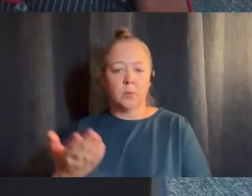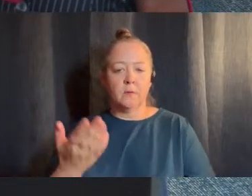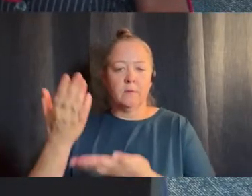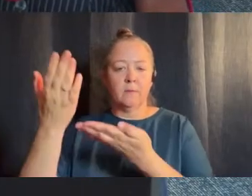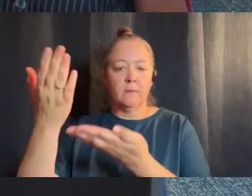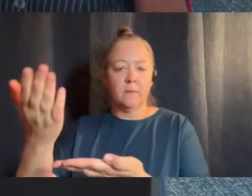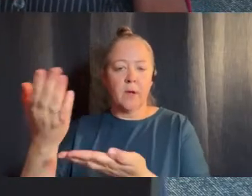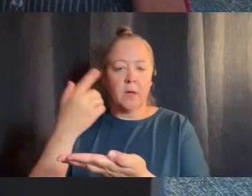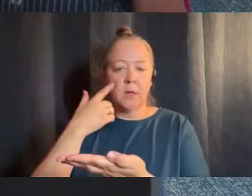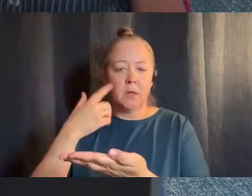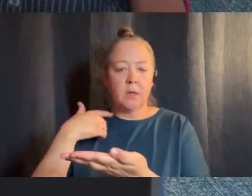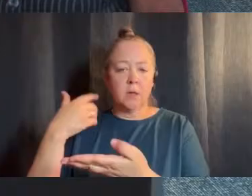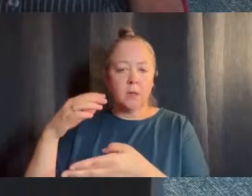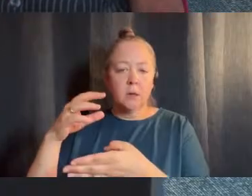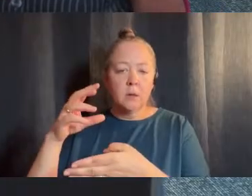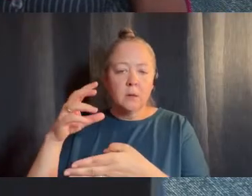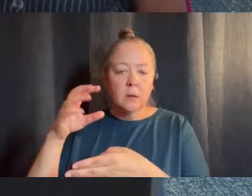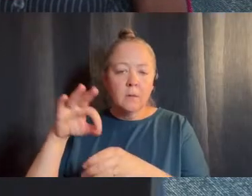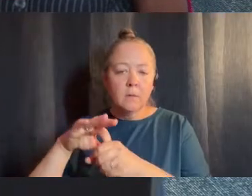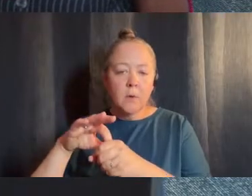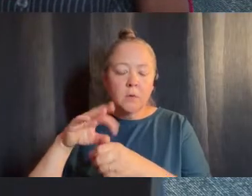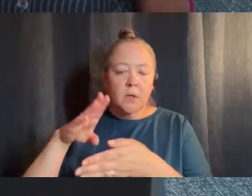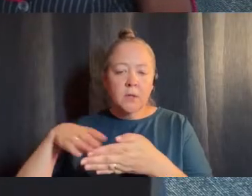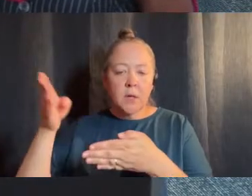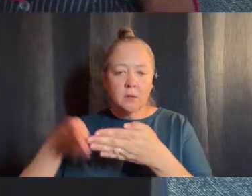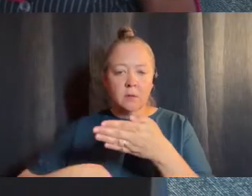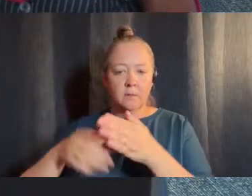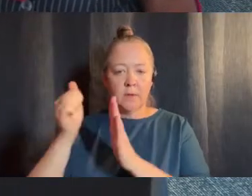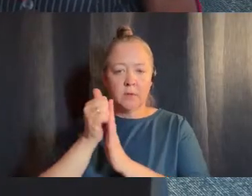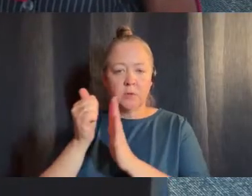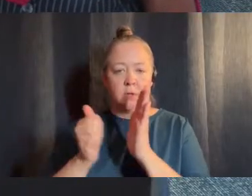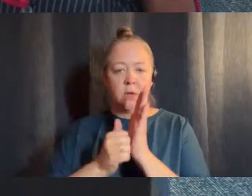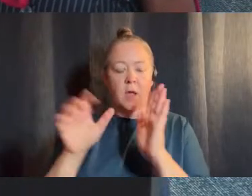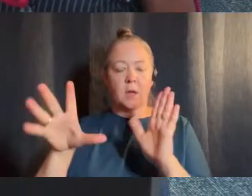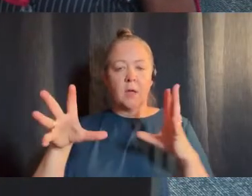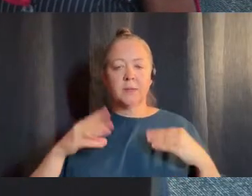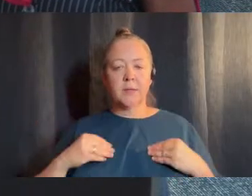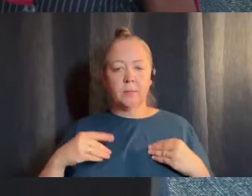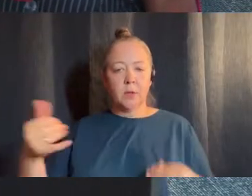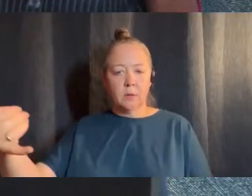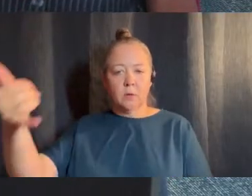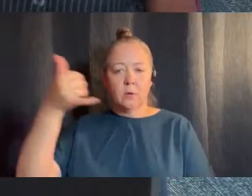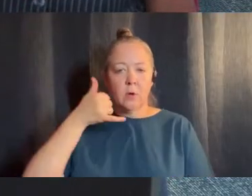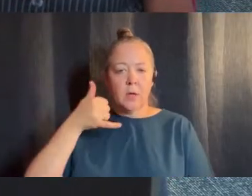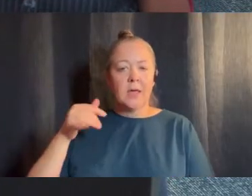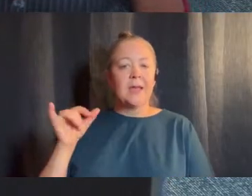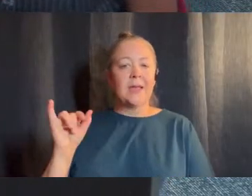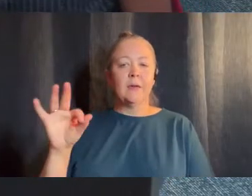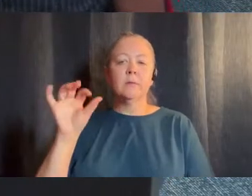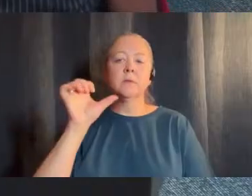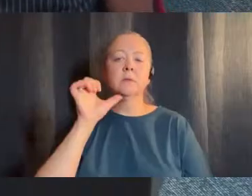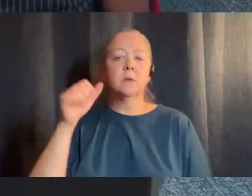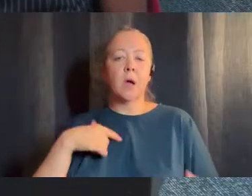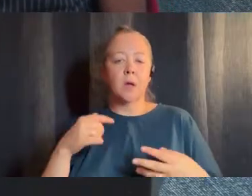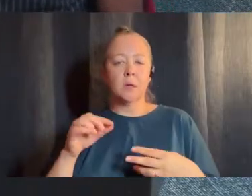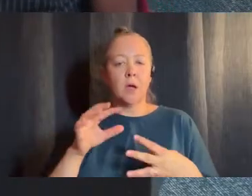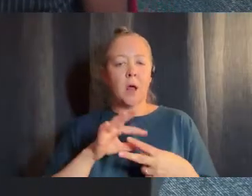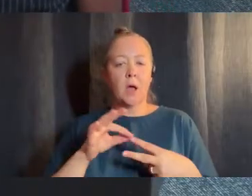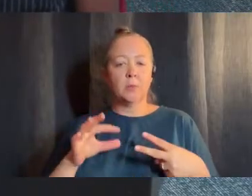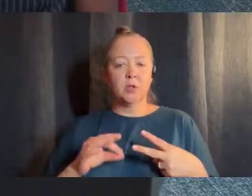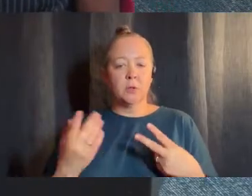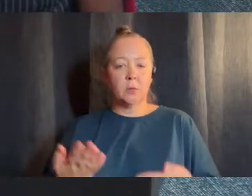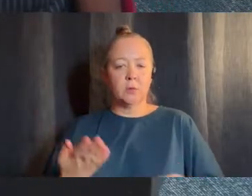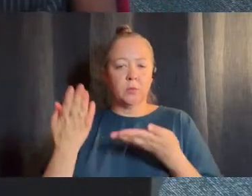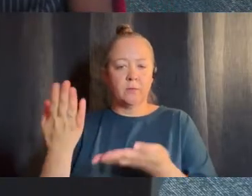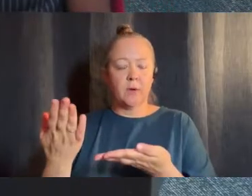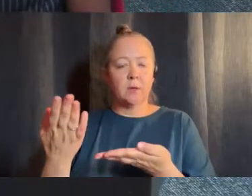call-in. Even if that wasn't an option that was given, it is incumbent upon the council member to